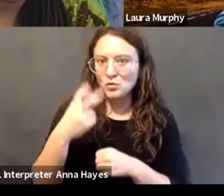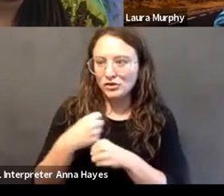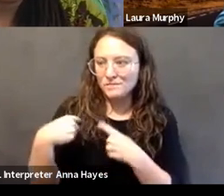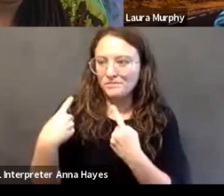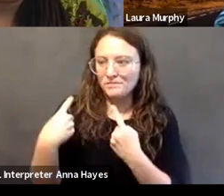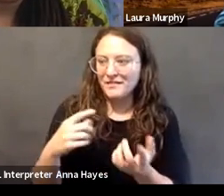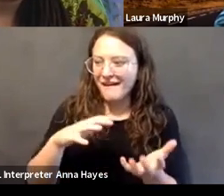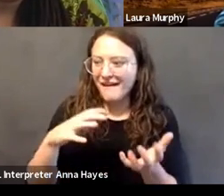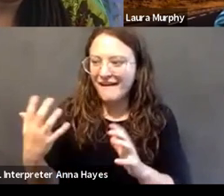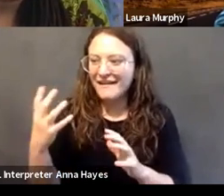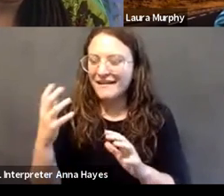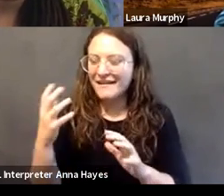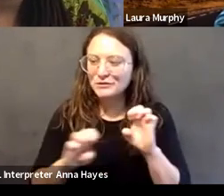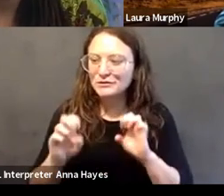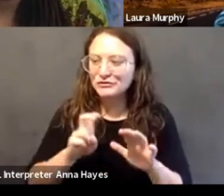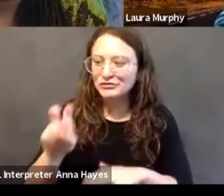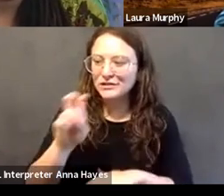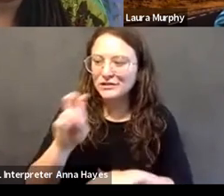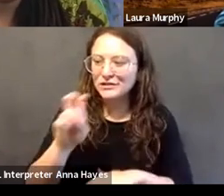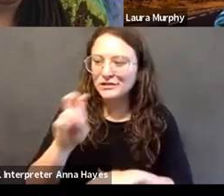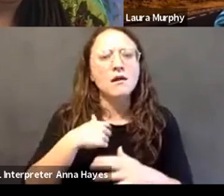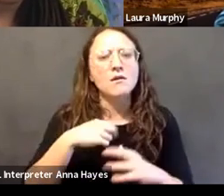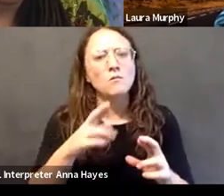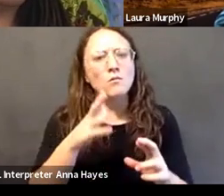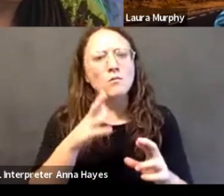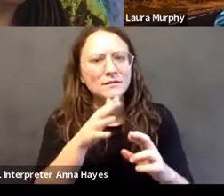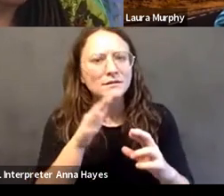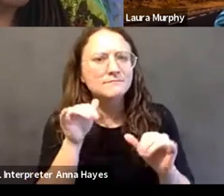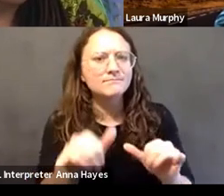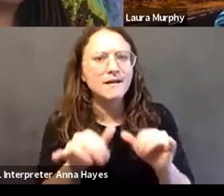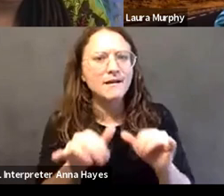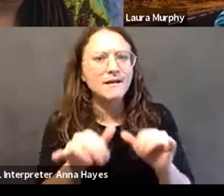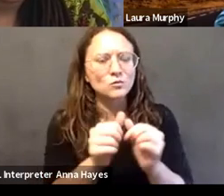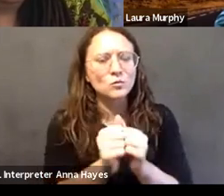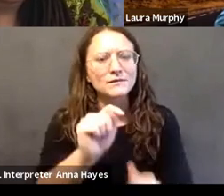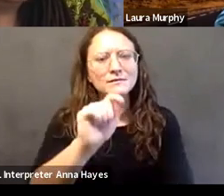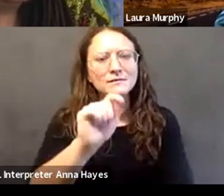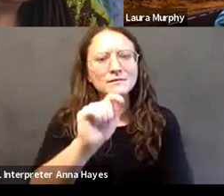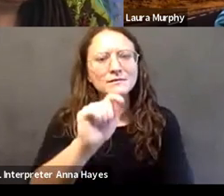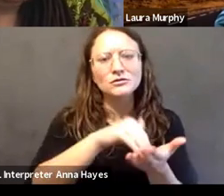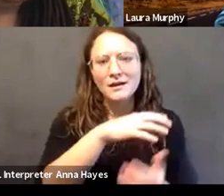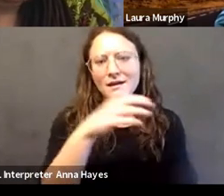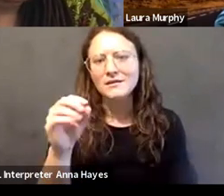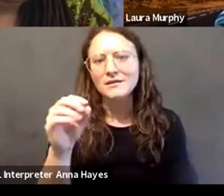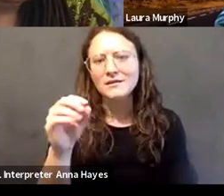forward to remaining connected to people at the Taylor Center and Tulane as I move on.